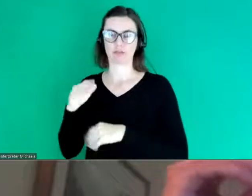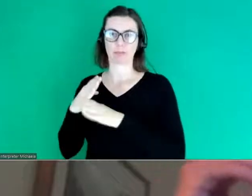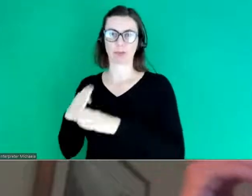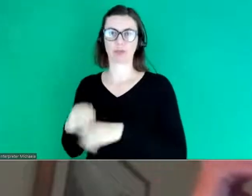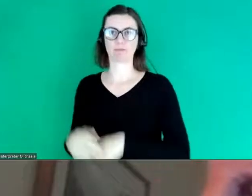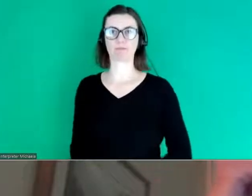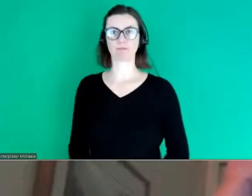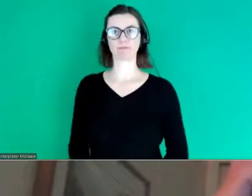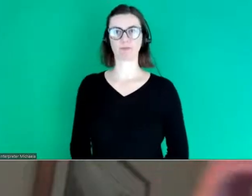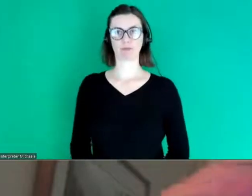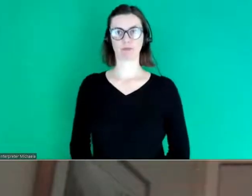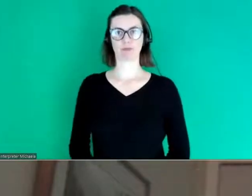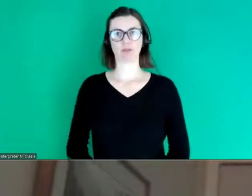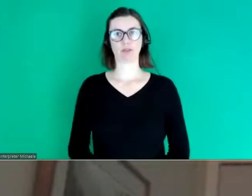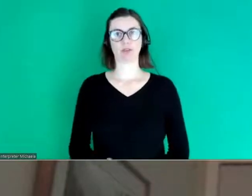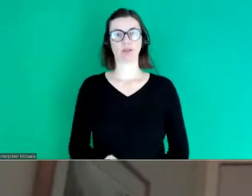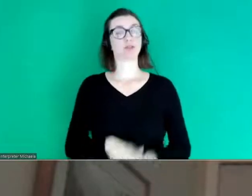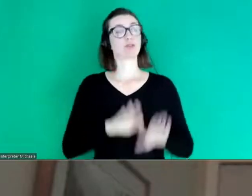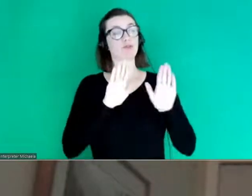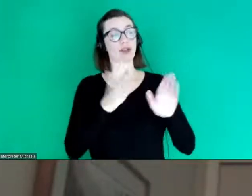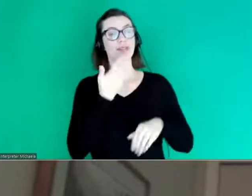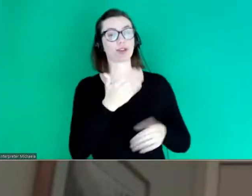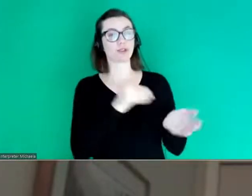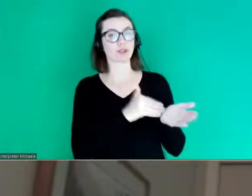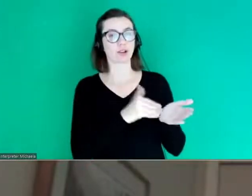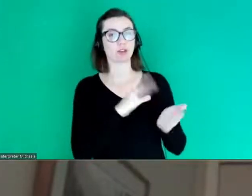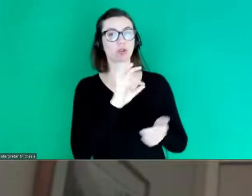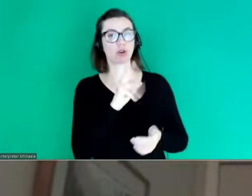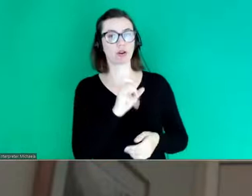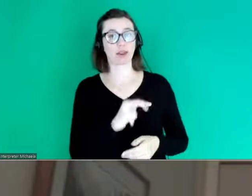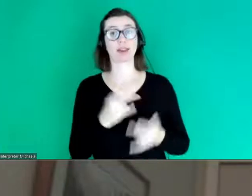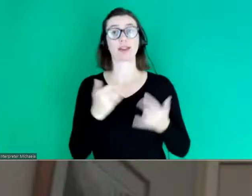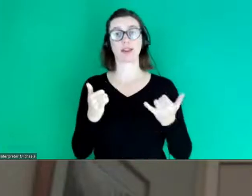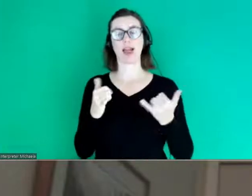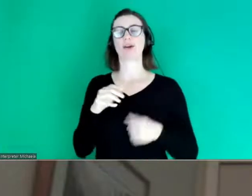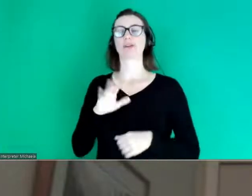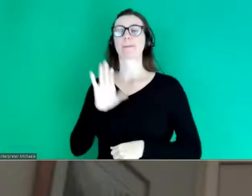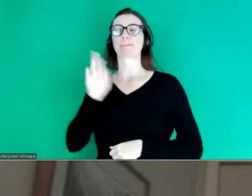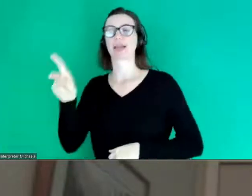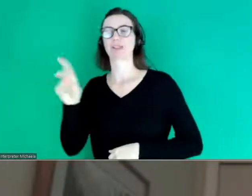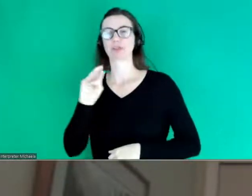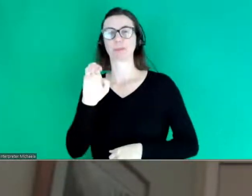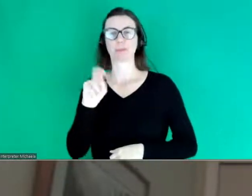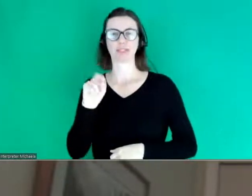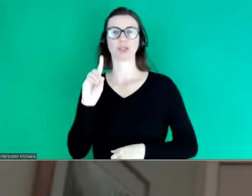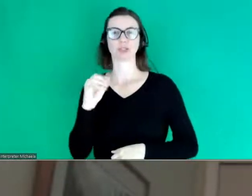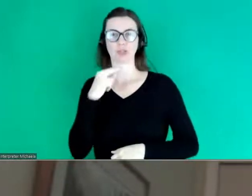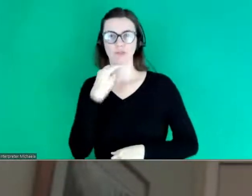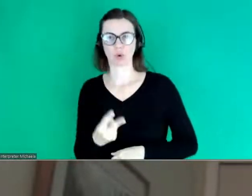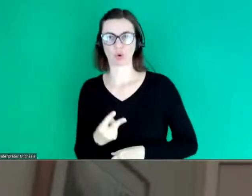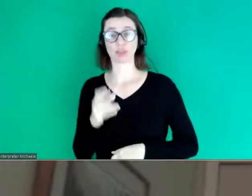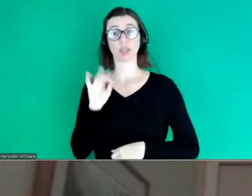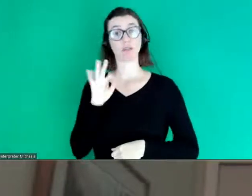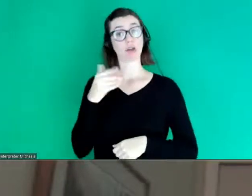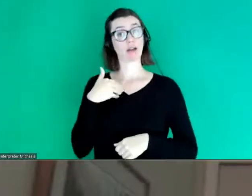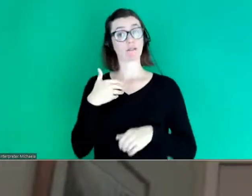Great, thank you, Dr. Coren. So let's go back to Mendocino Voice, and if you have related follow-up questions, feel free to add those into at the end.